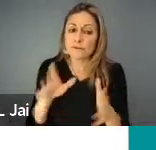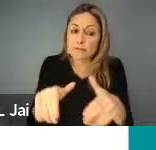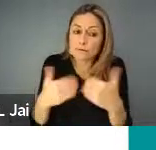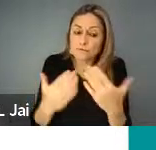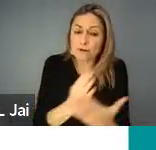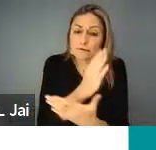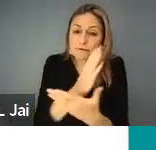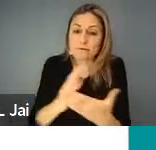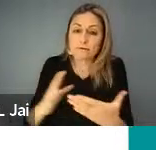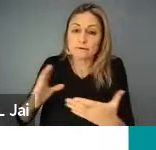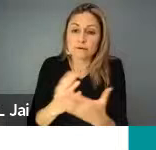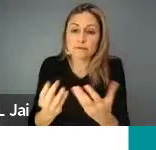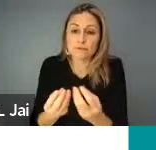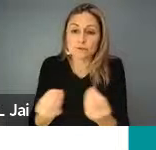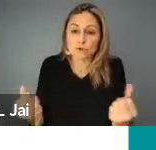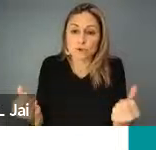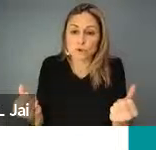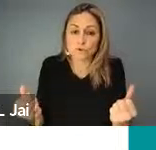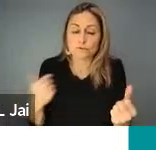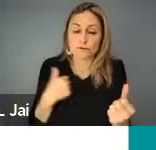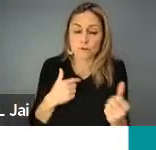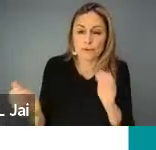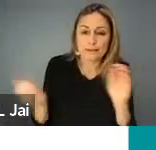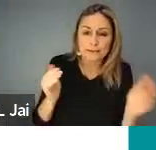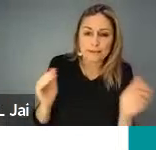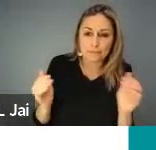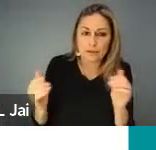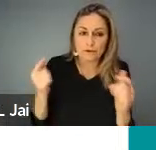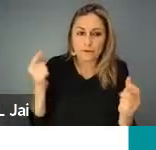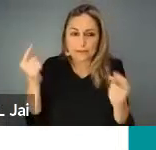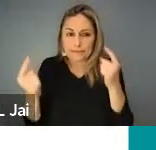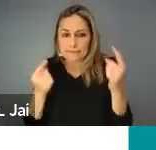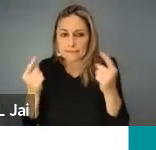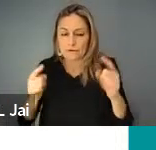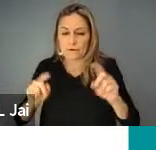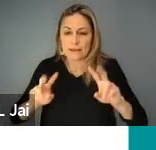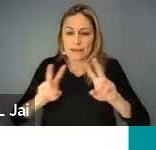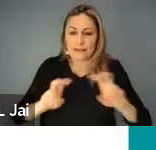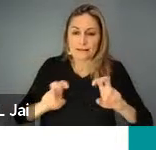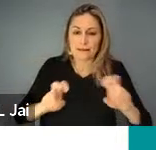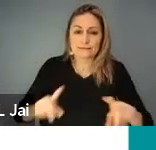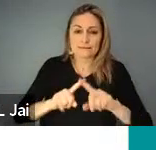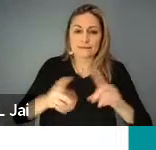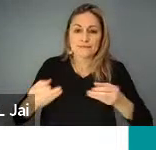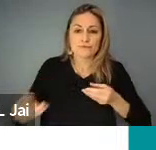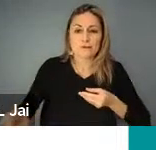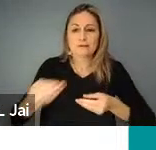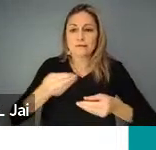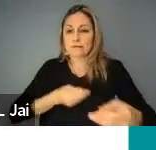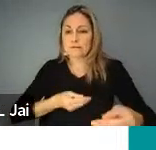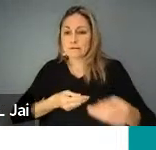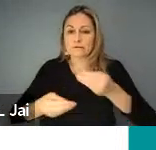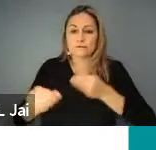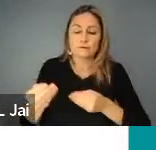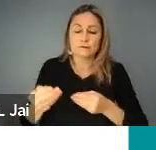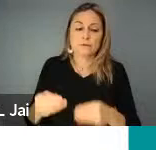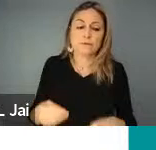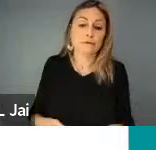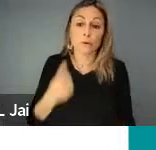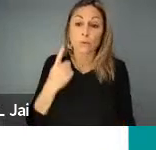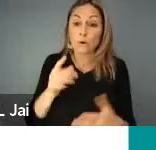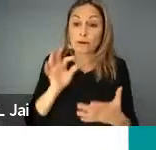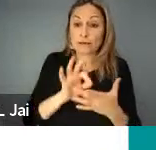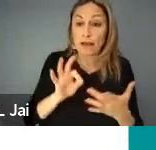so that we can compare and consider, analyze different trade-offs. One option may